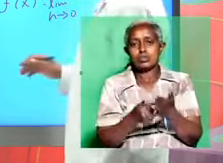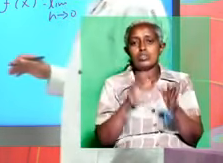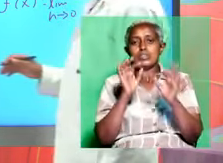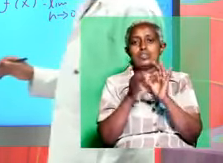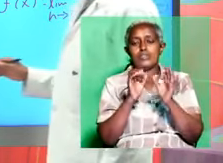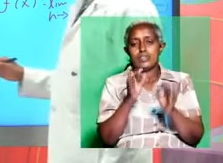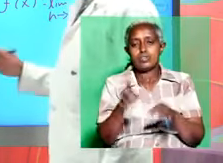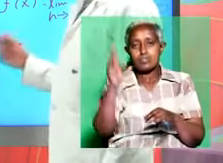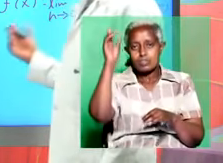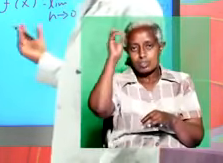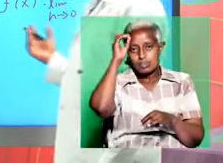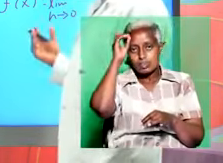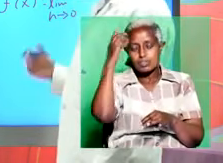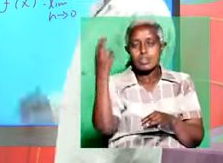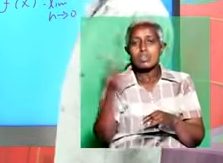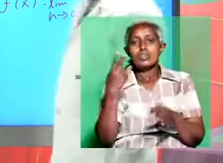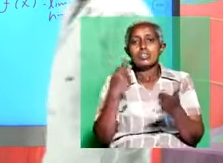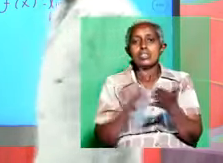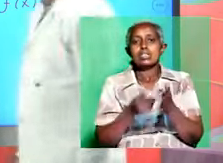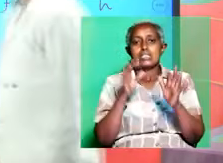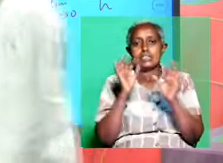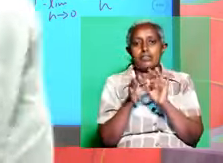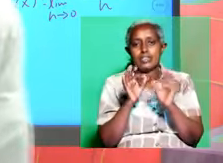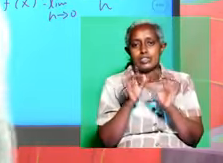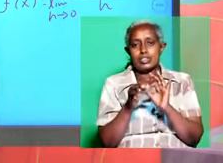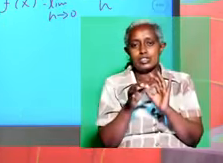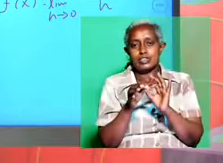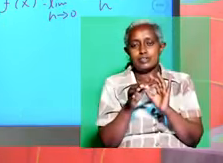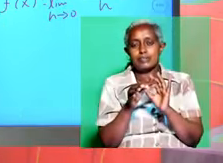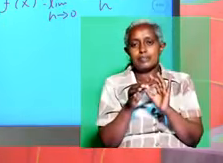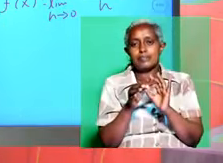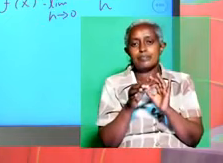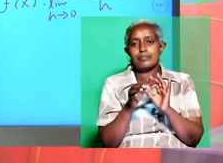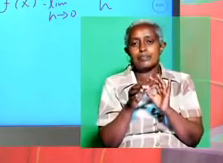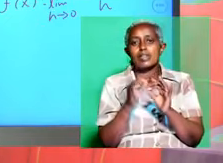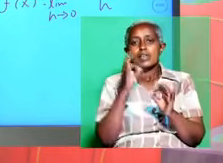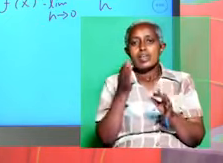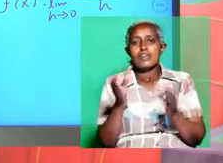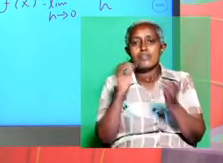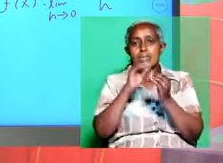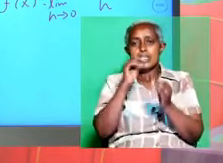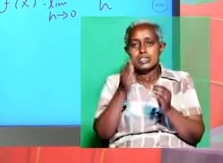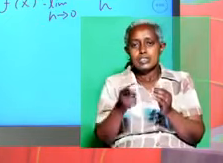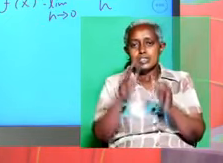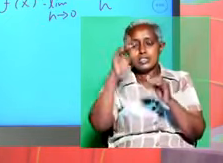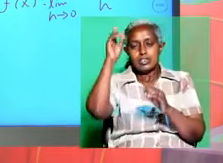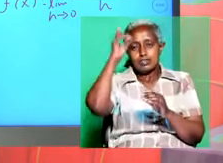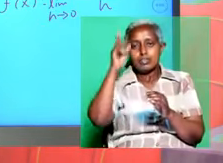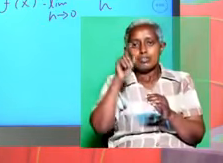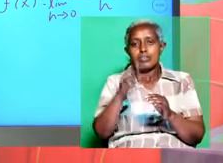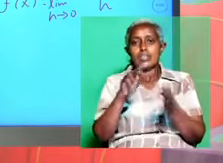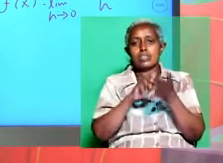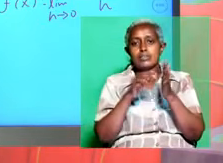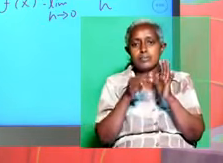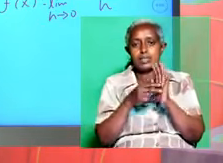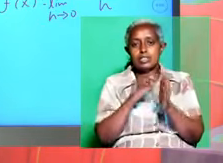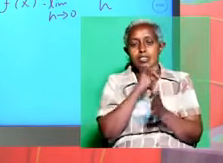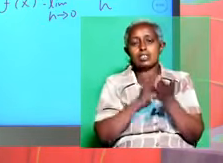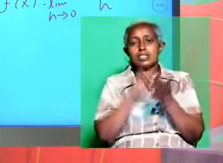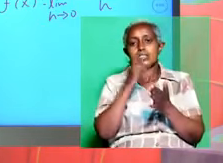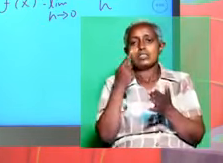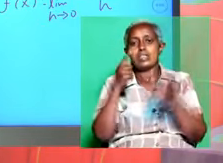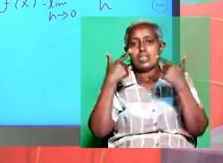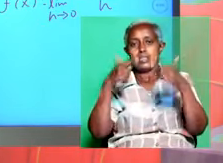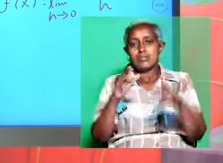definition of derivative. So using this definition, f plus g derivative of x means it is the